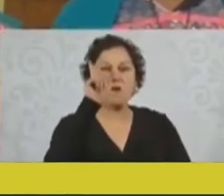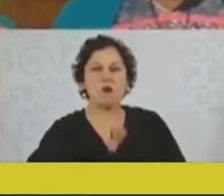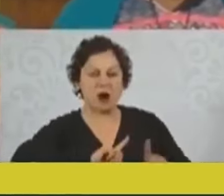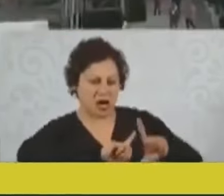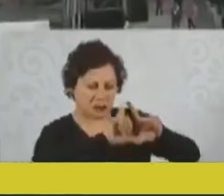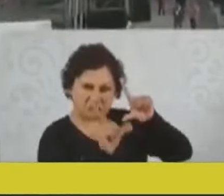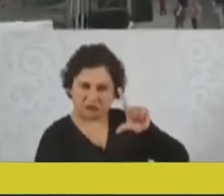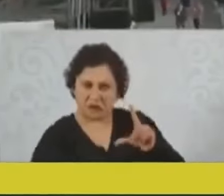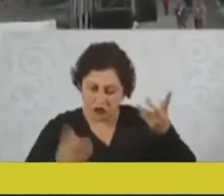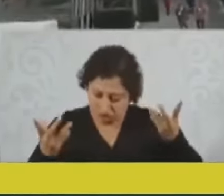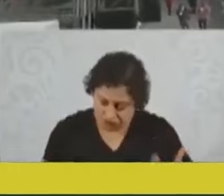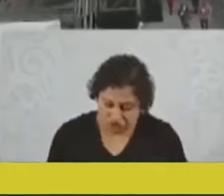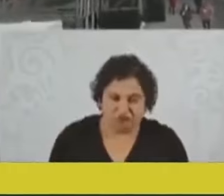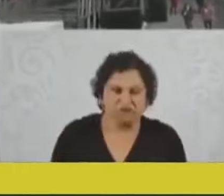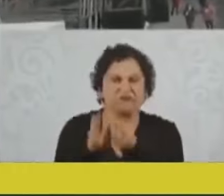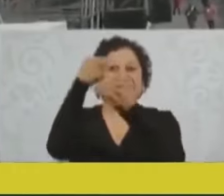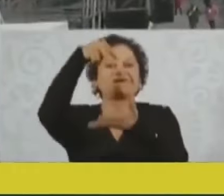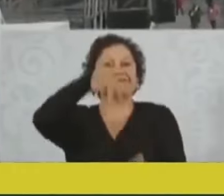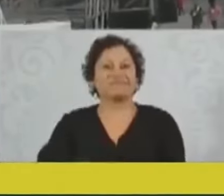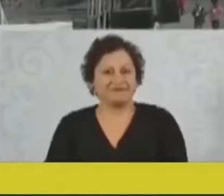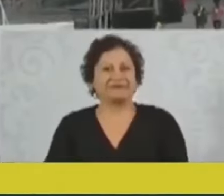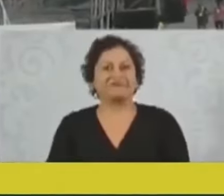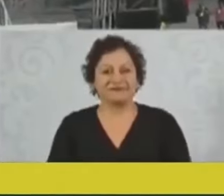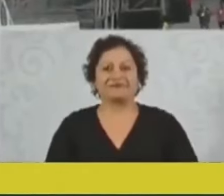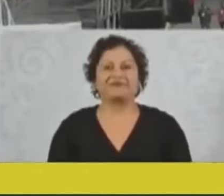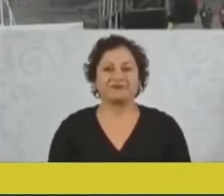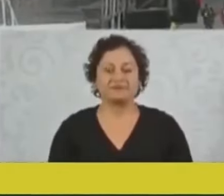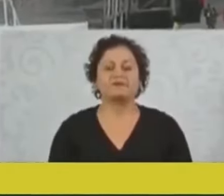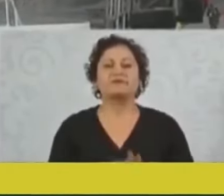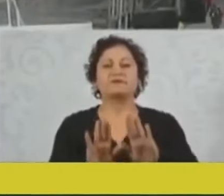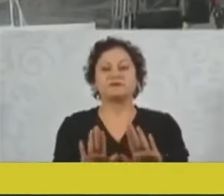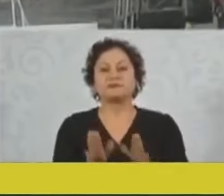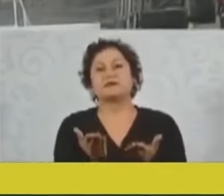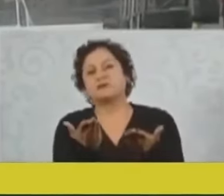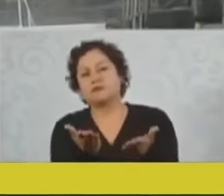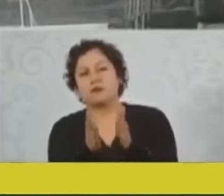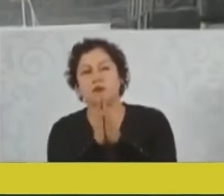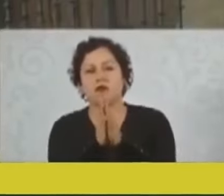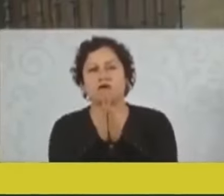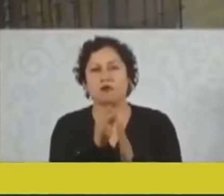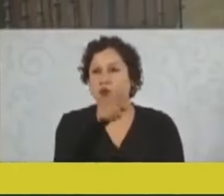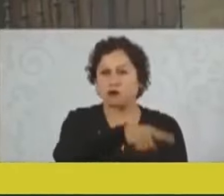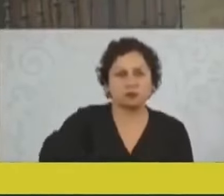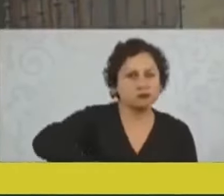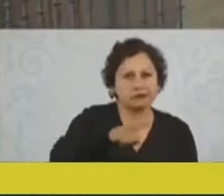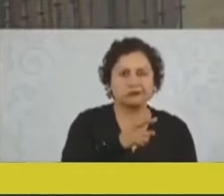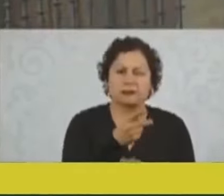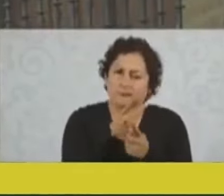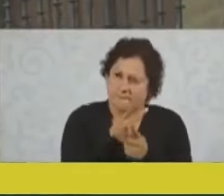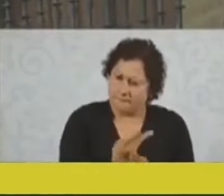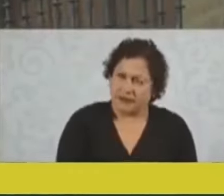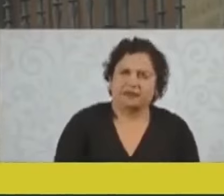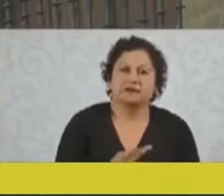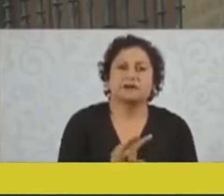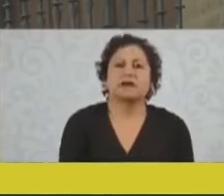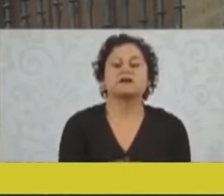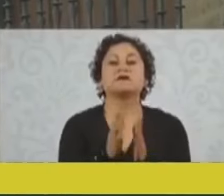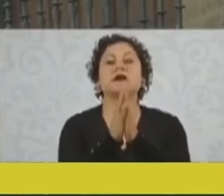but all of the women in Mexico. I ask for your patience,